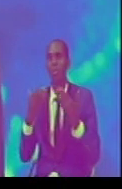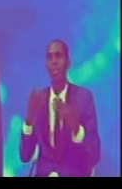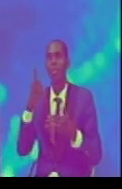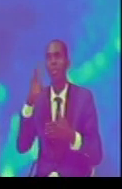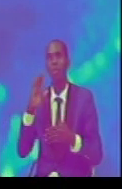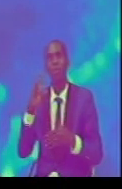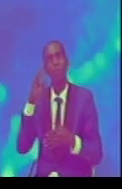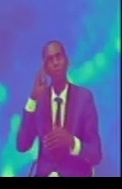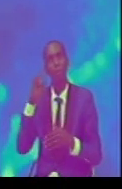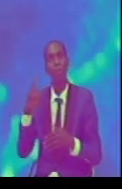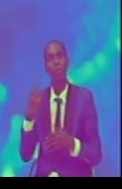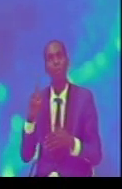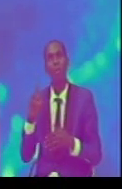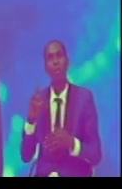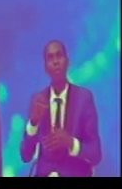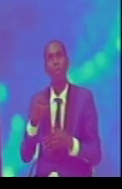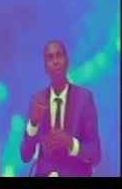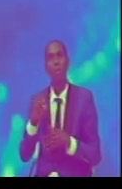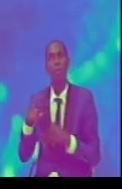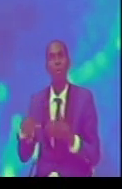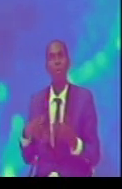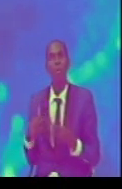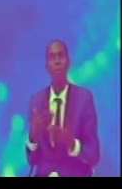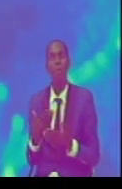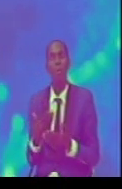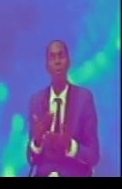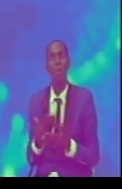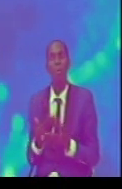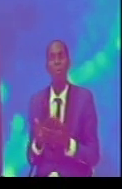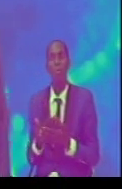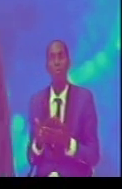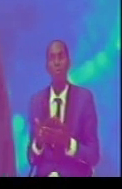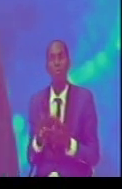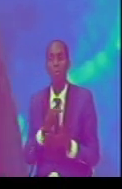I want to thank God for my life and for my family.